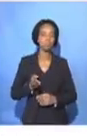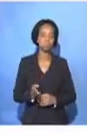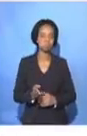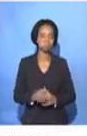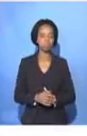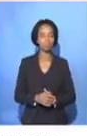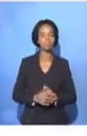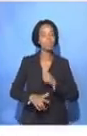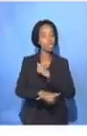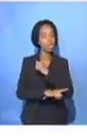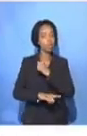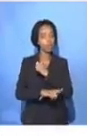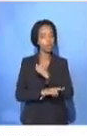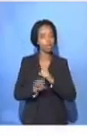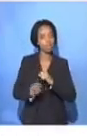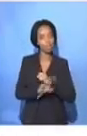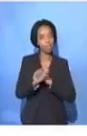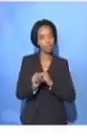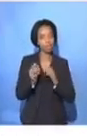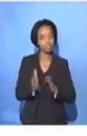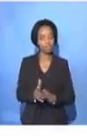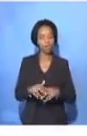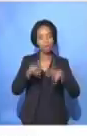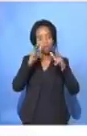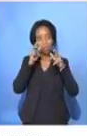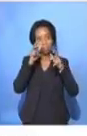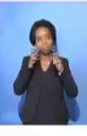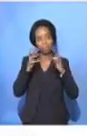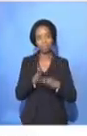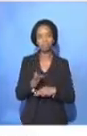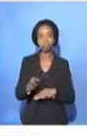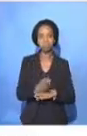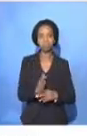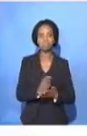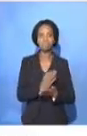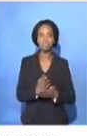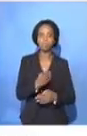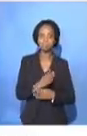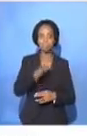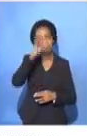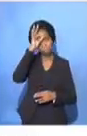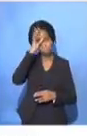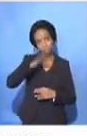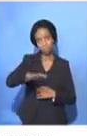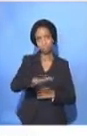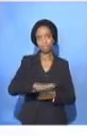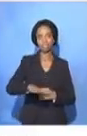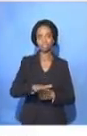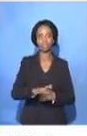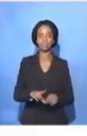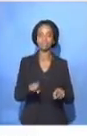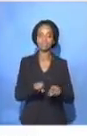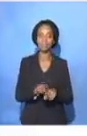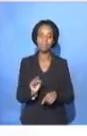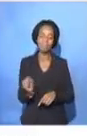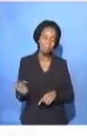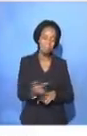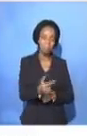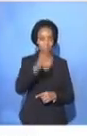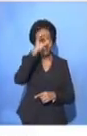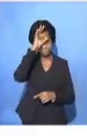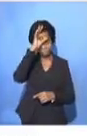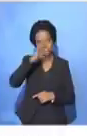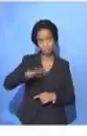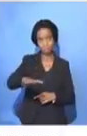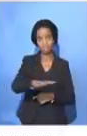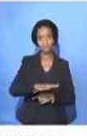were present at some of the polling stations. Uniformed police officers were present at all polling stations, and